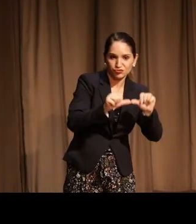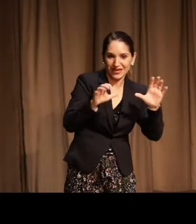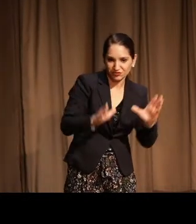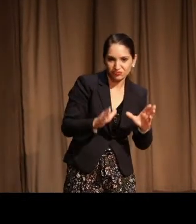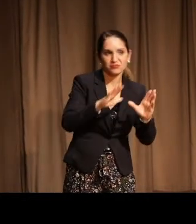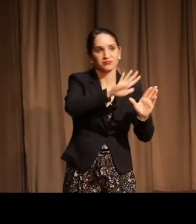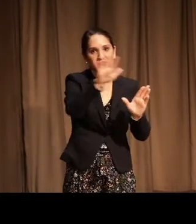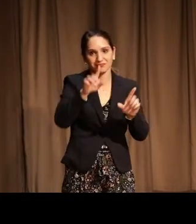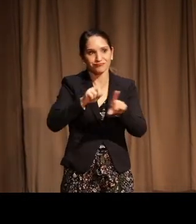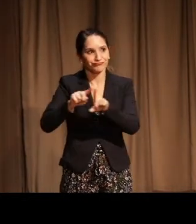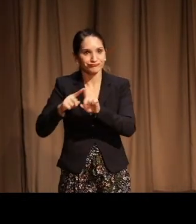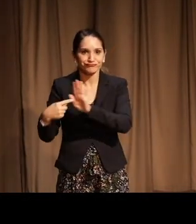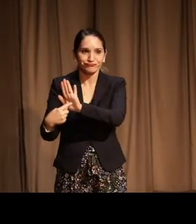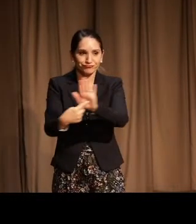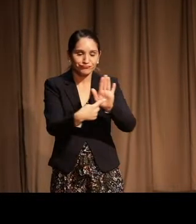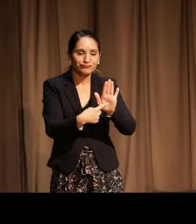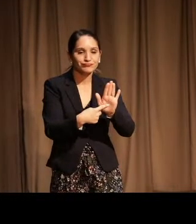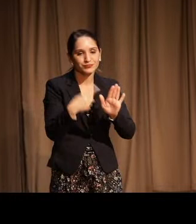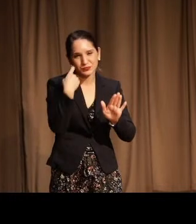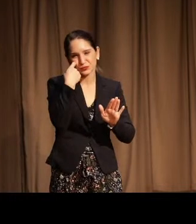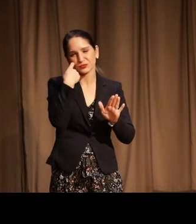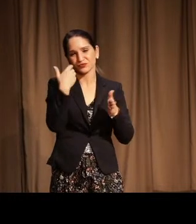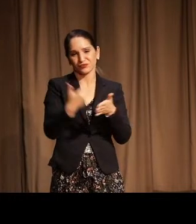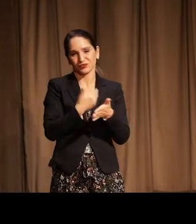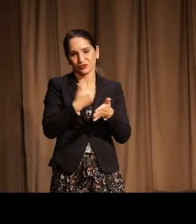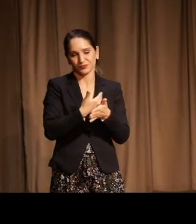went missing. Like,